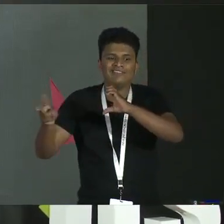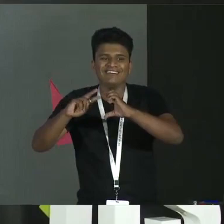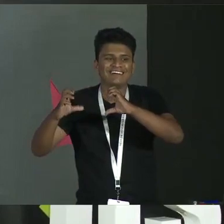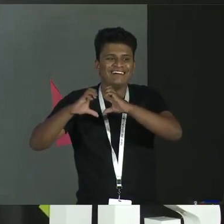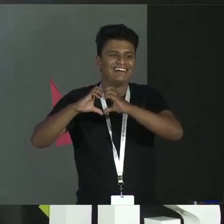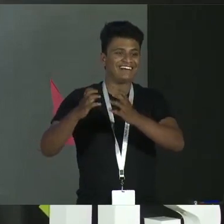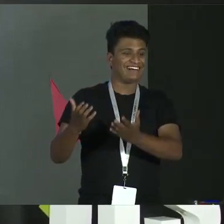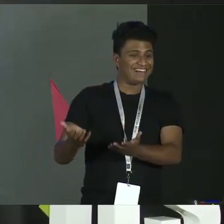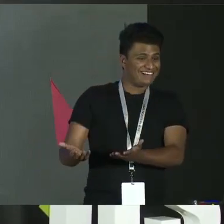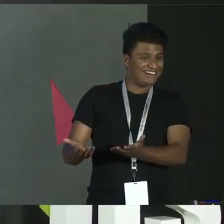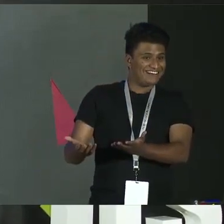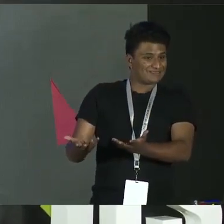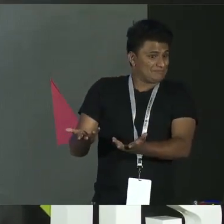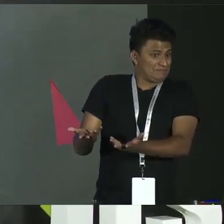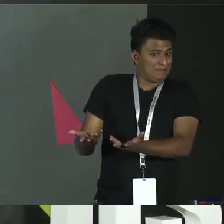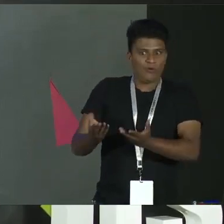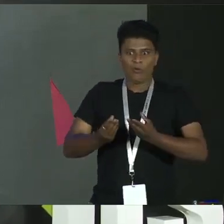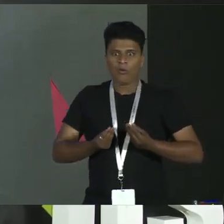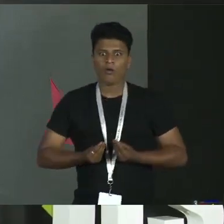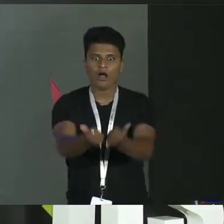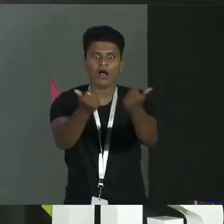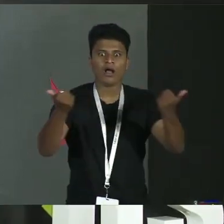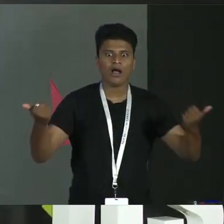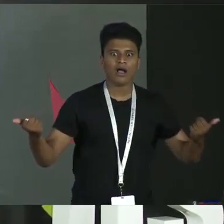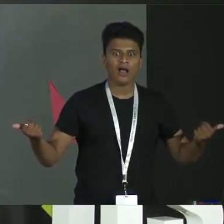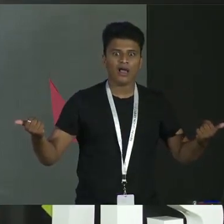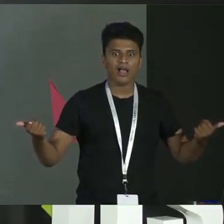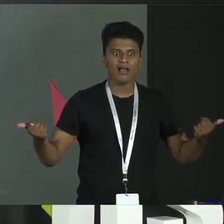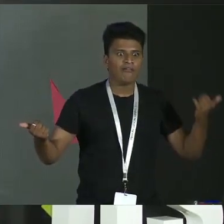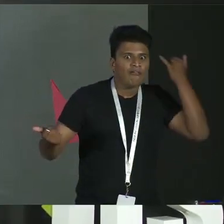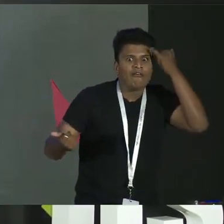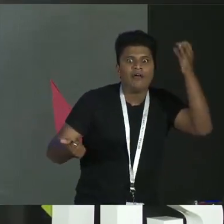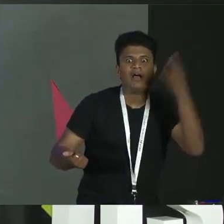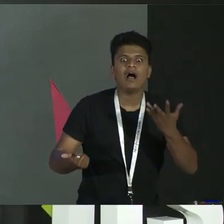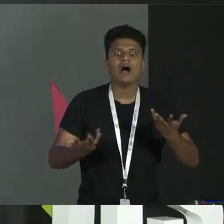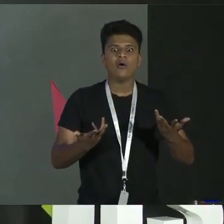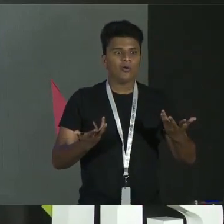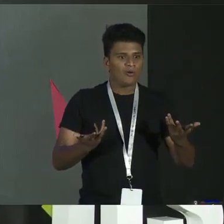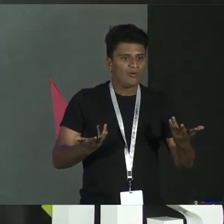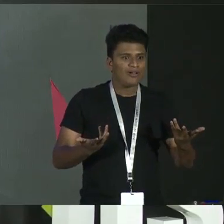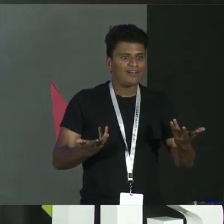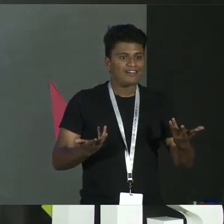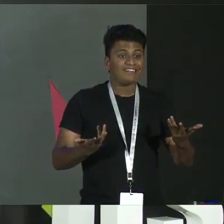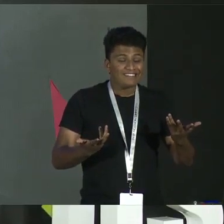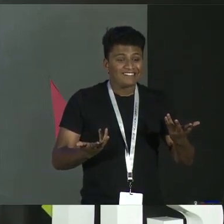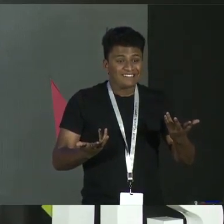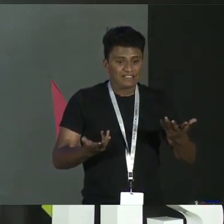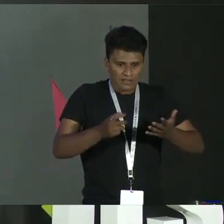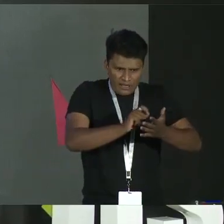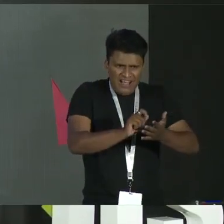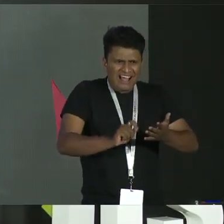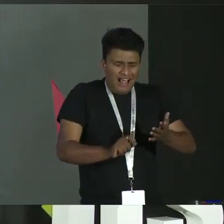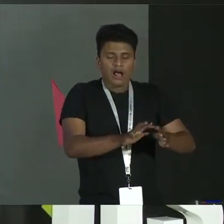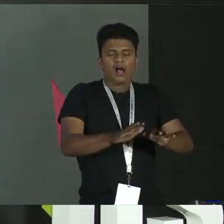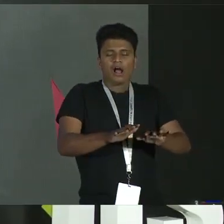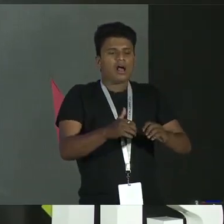So they thought about, what can they do? How can they innovate a solution where they can produce print, write